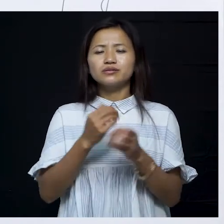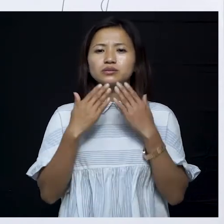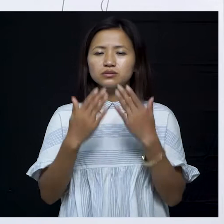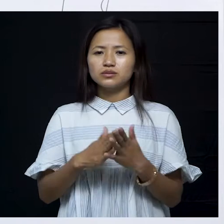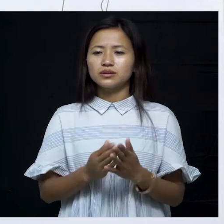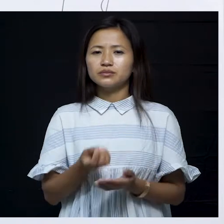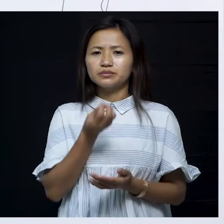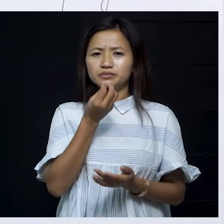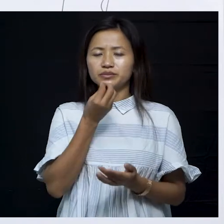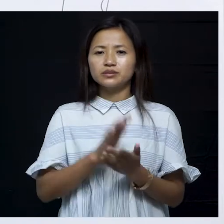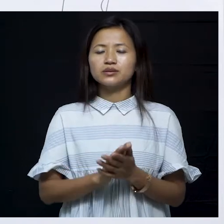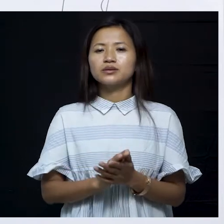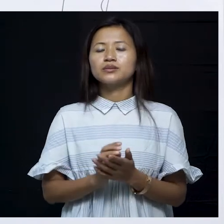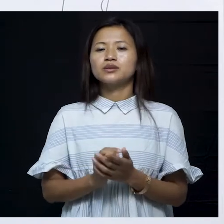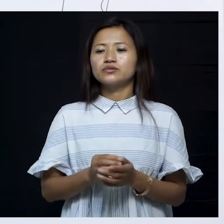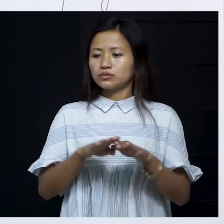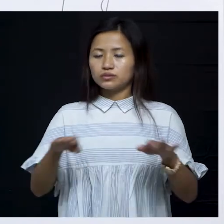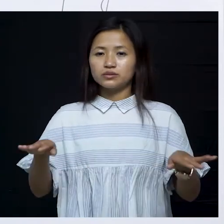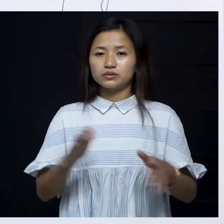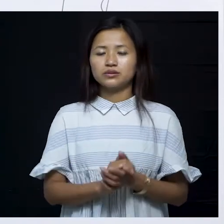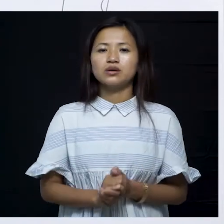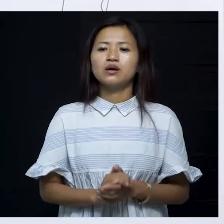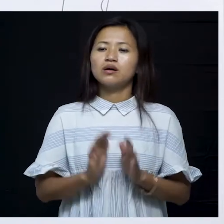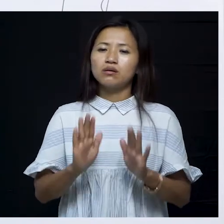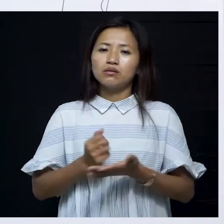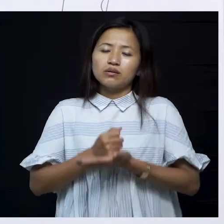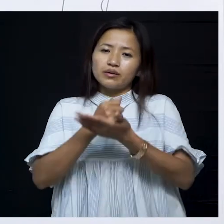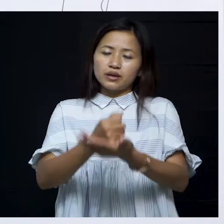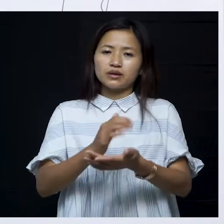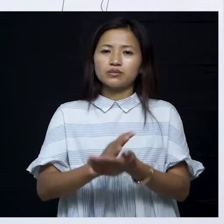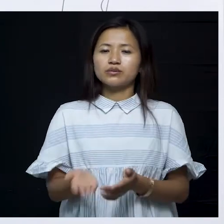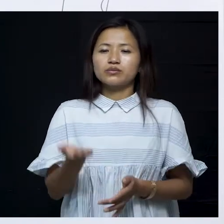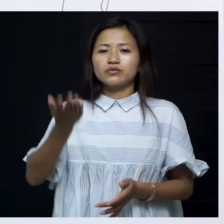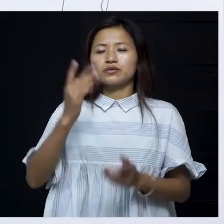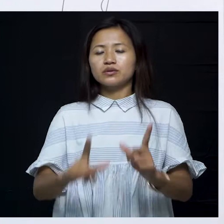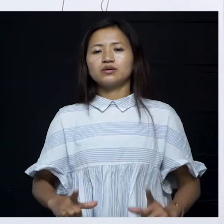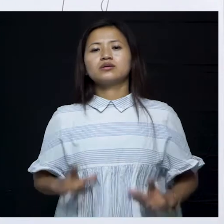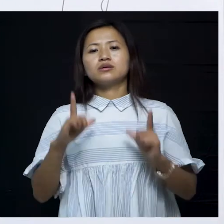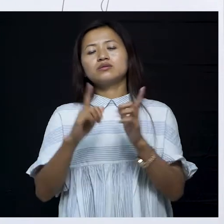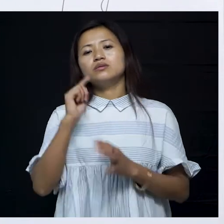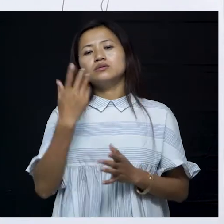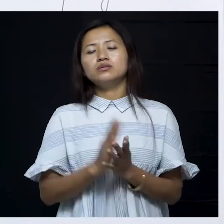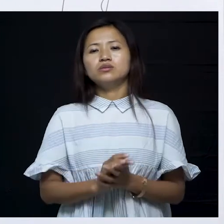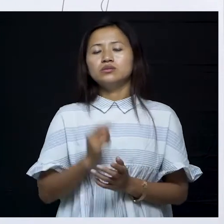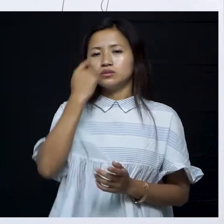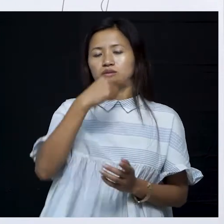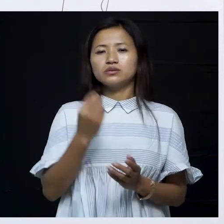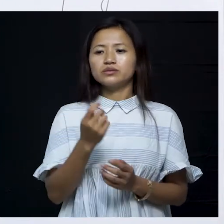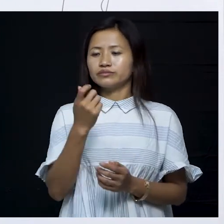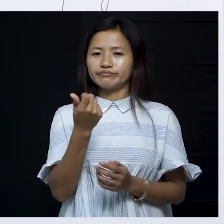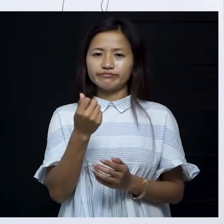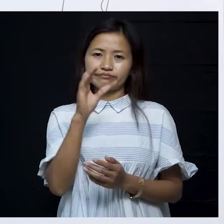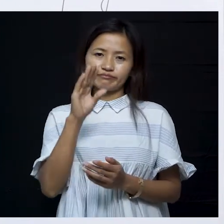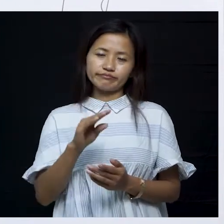the children, right? So all this has helped to improve the life of the ones who are in the poverty